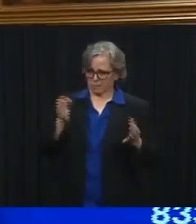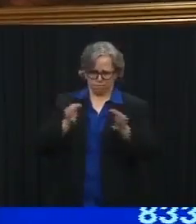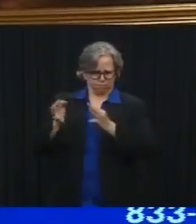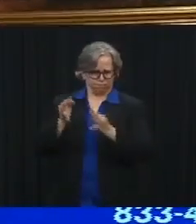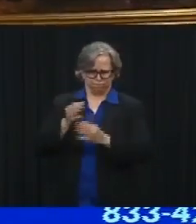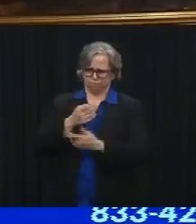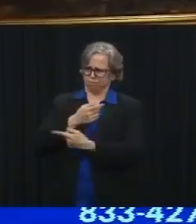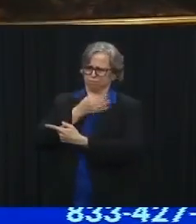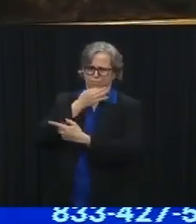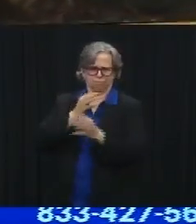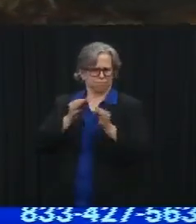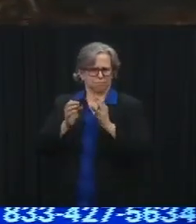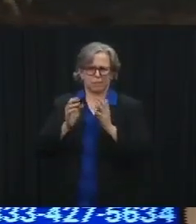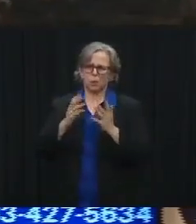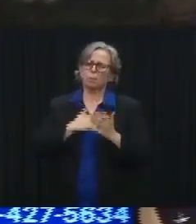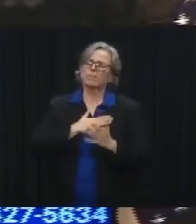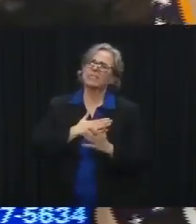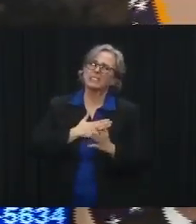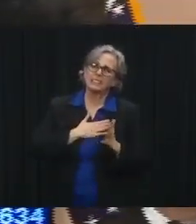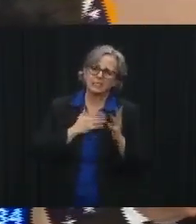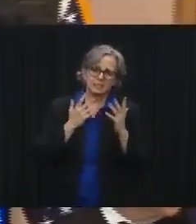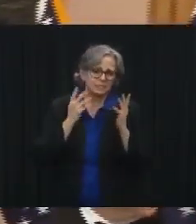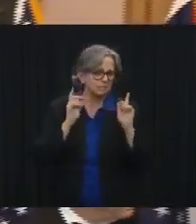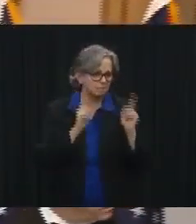and his lead. Thank you. John?